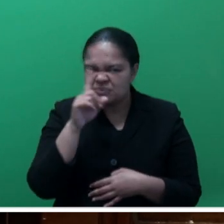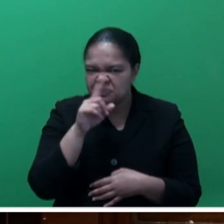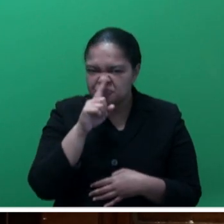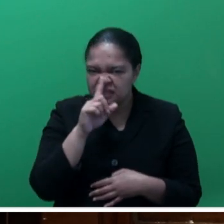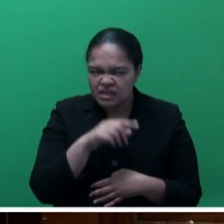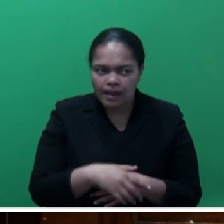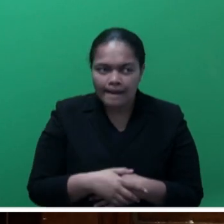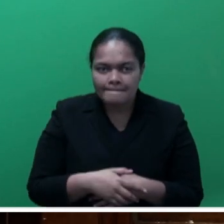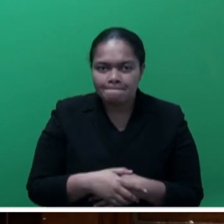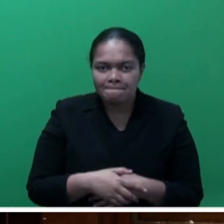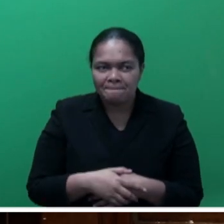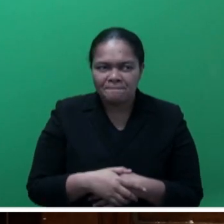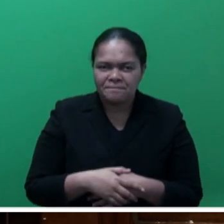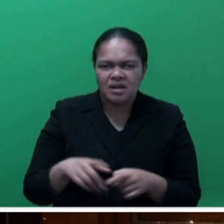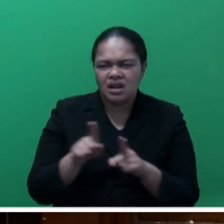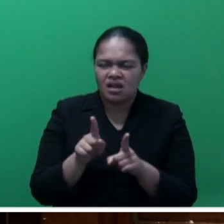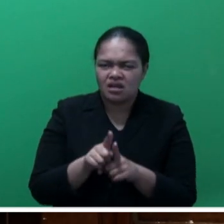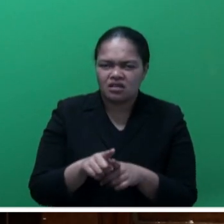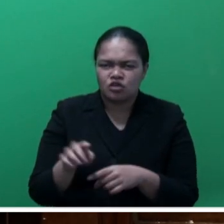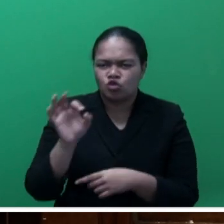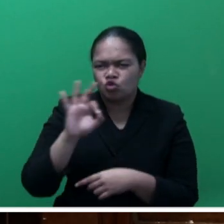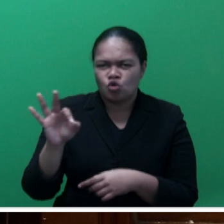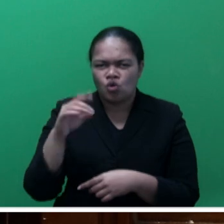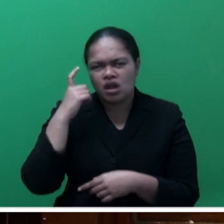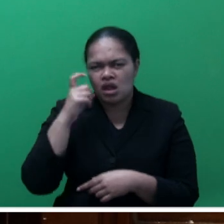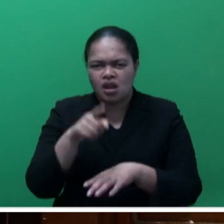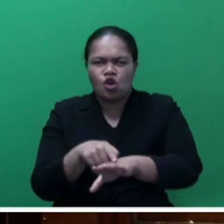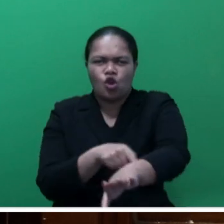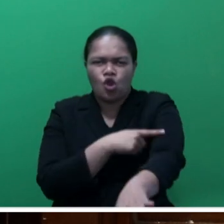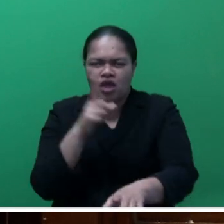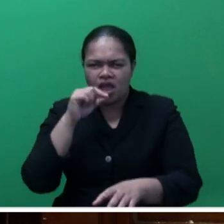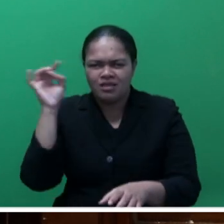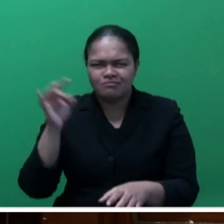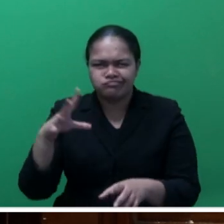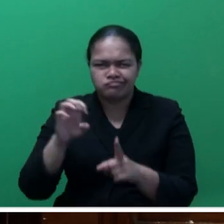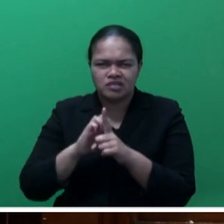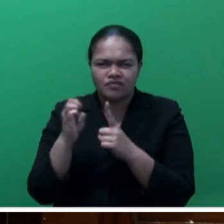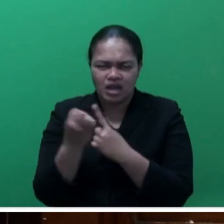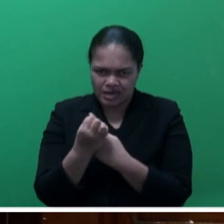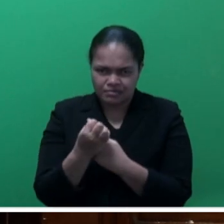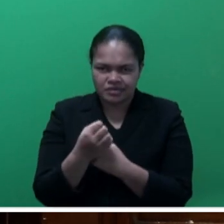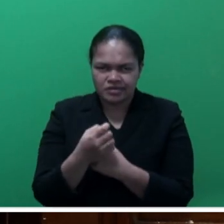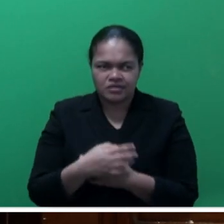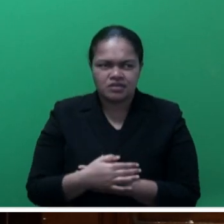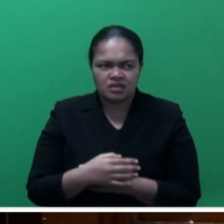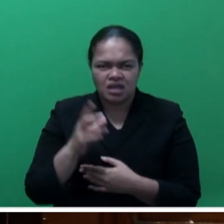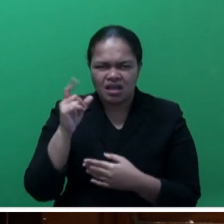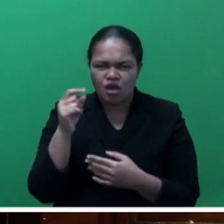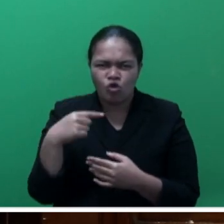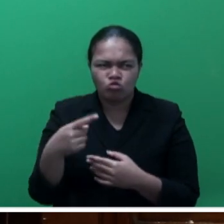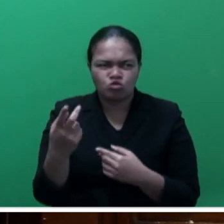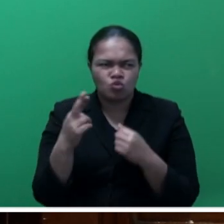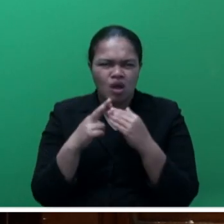include consideration of long-term dangers to the environment as it continues to rust, as